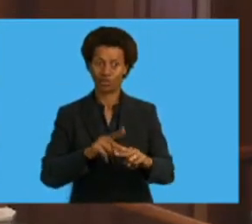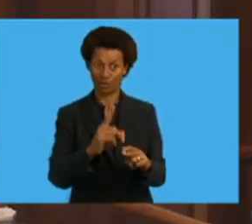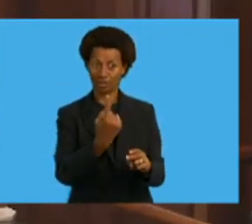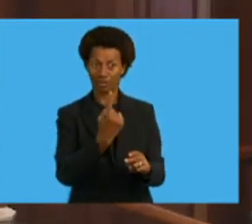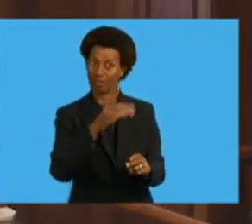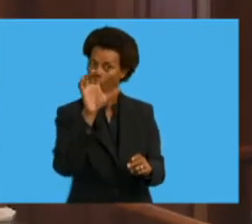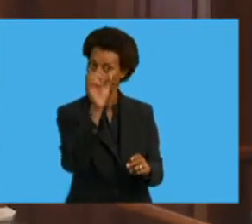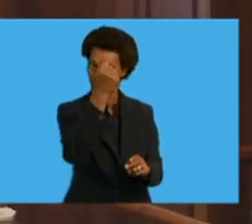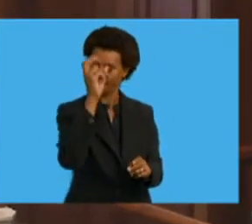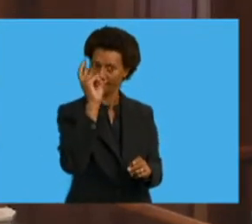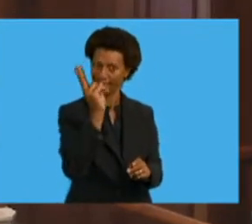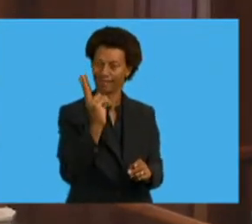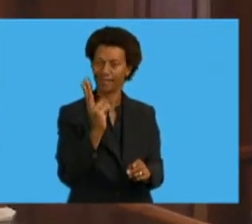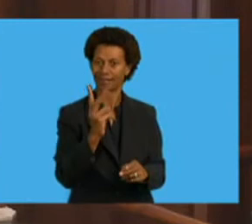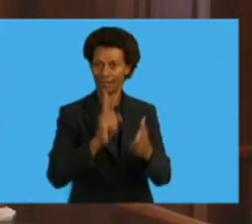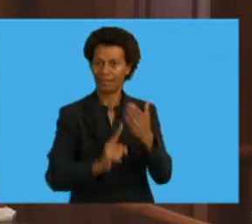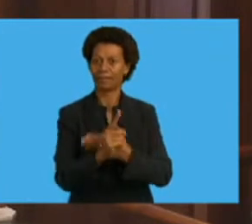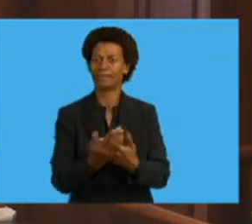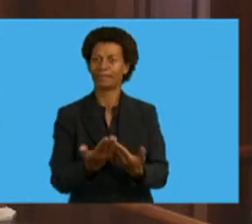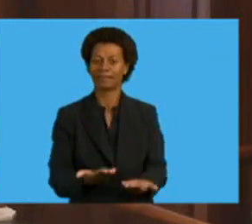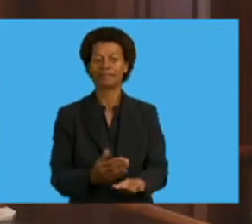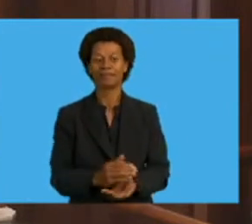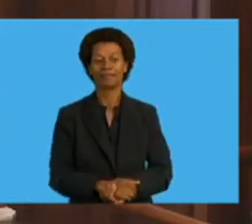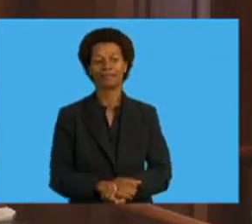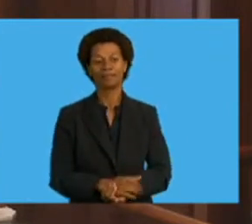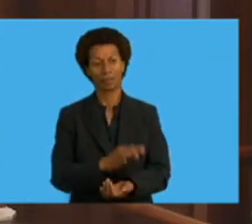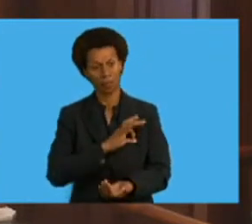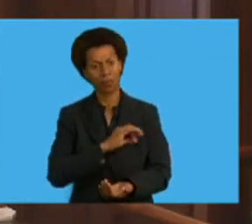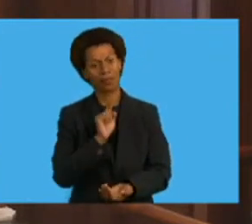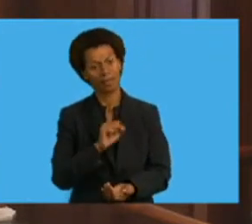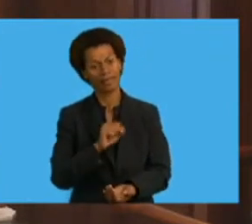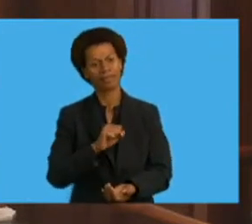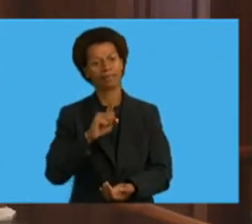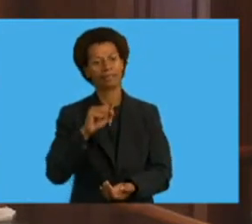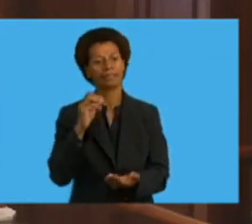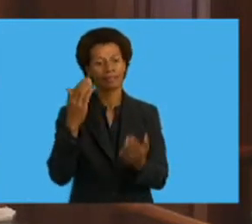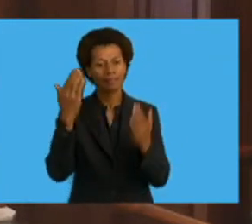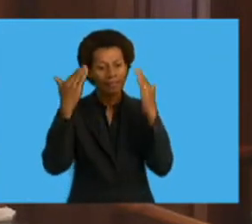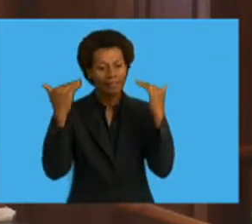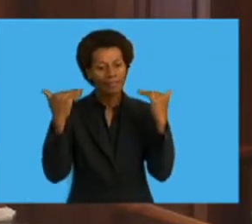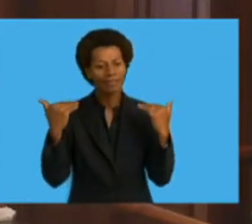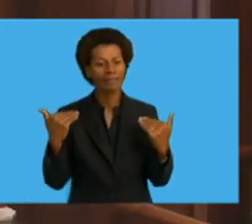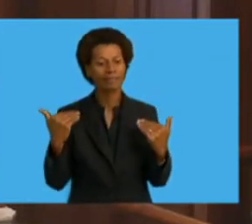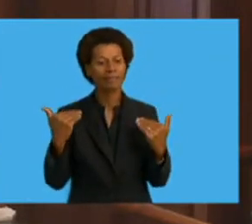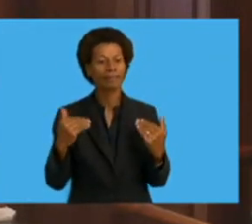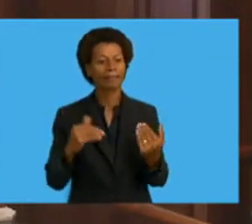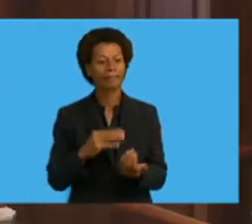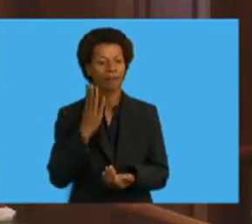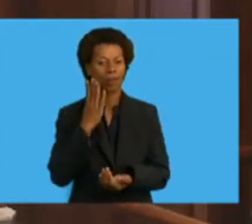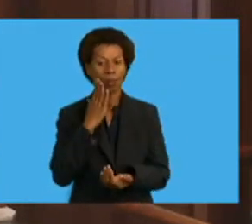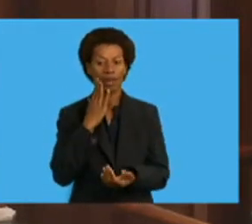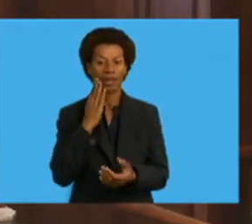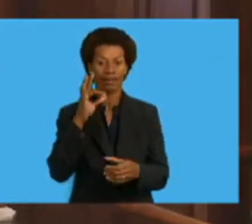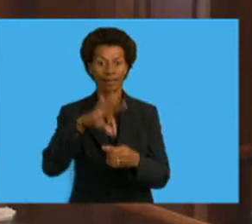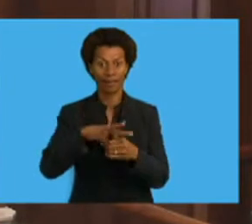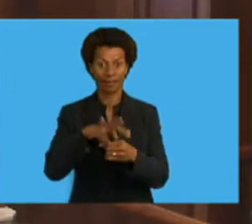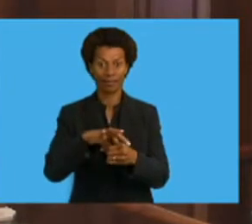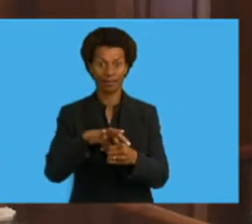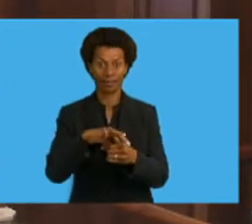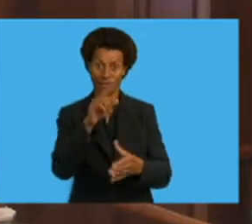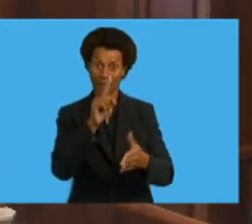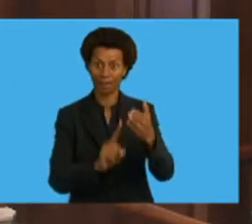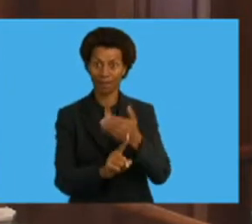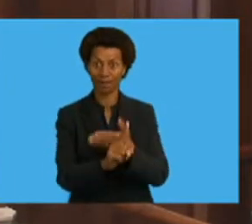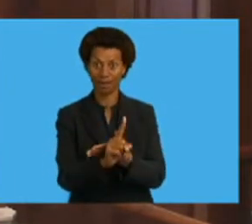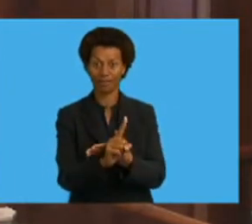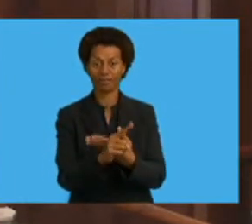election. Yeah, yeah. Oh yes, Madam Speaker, when the election eventually comes around, I will be going